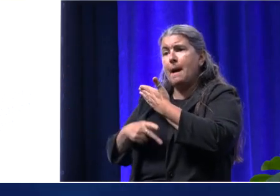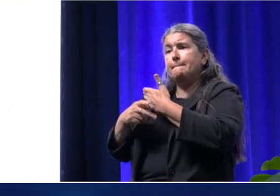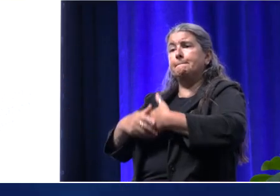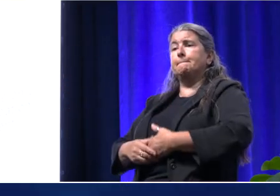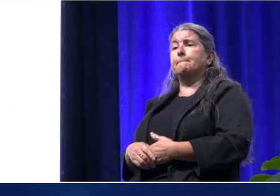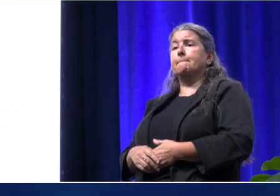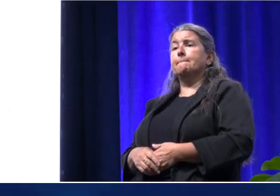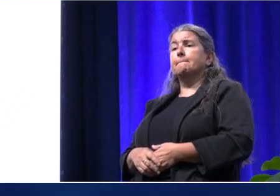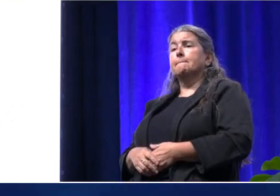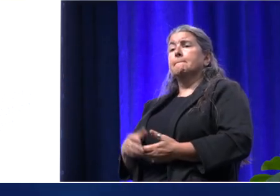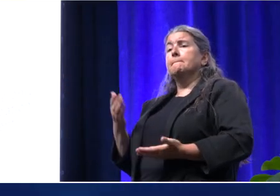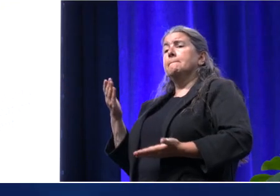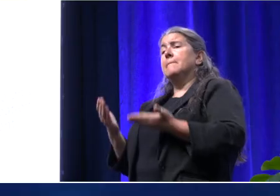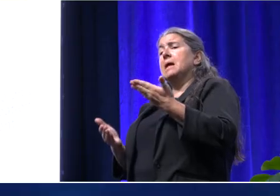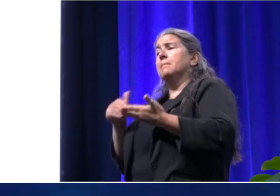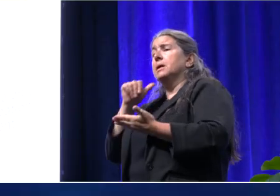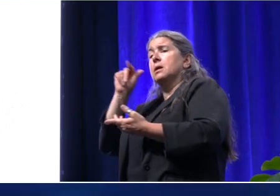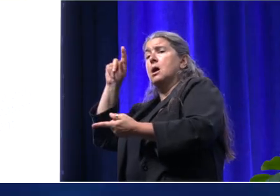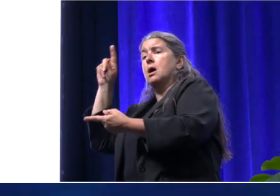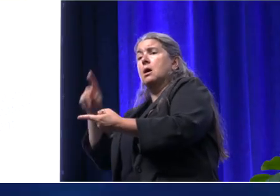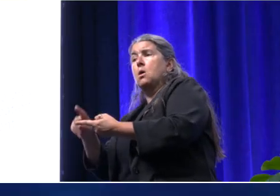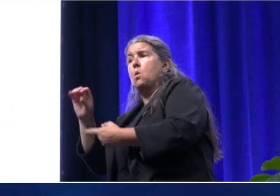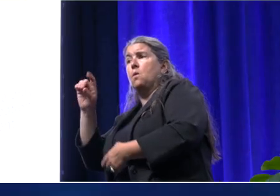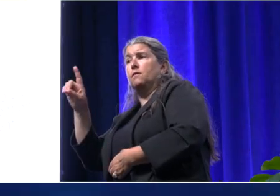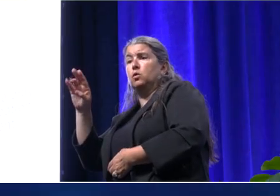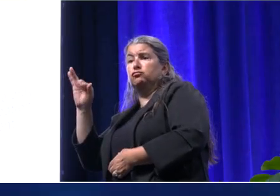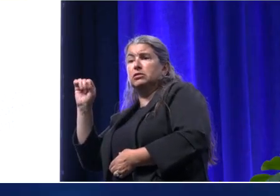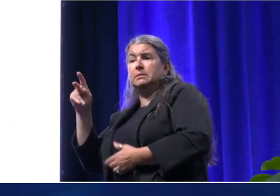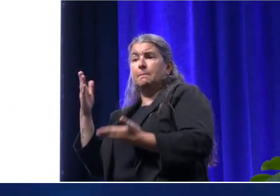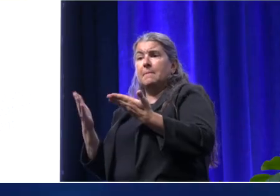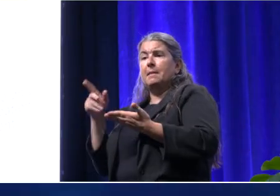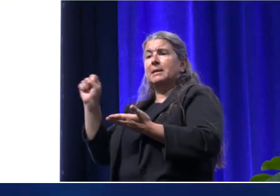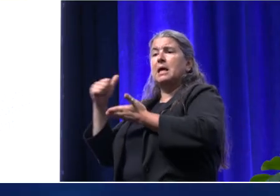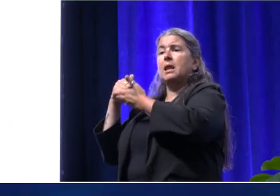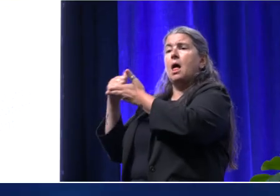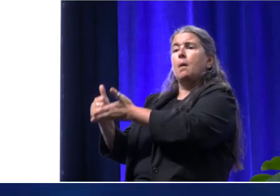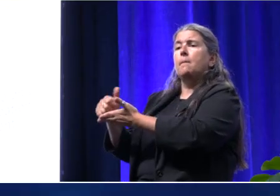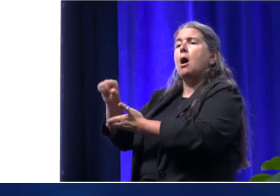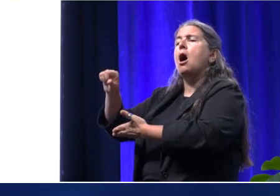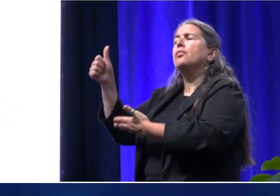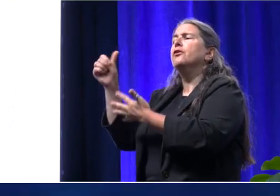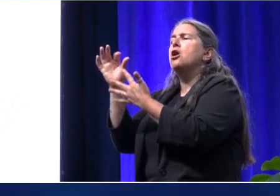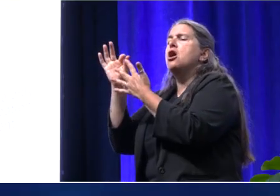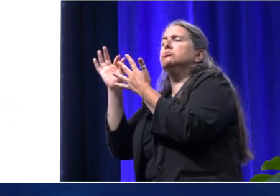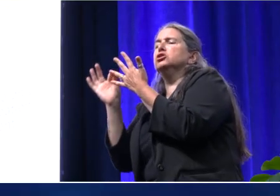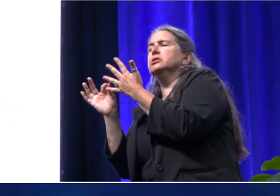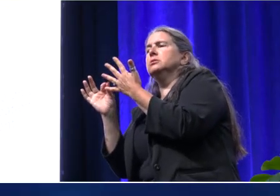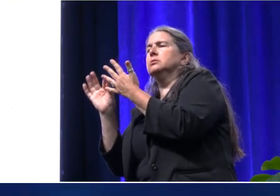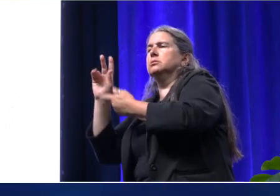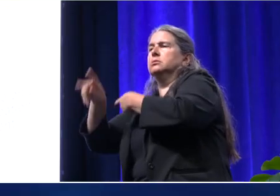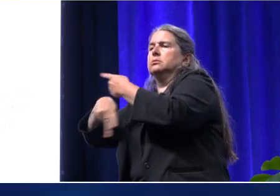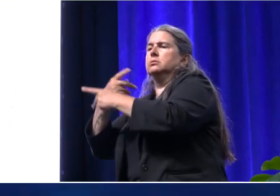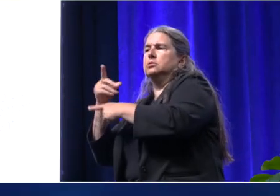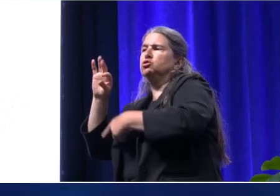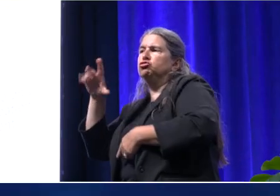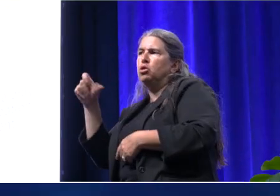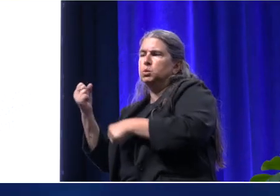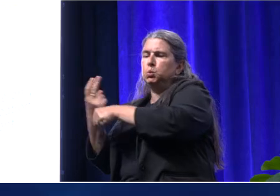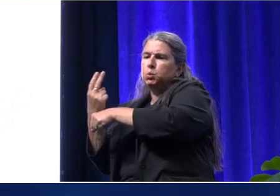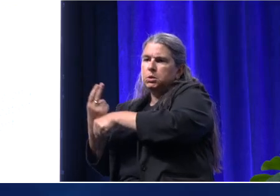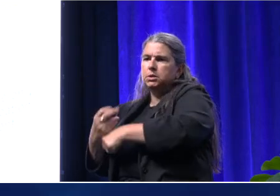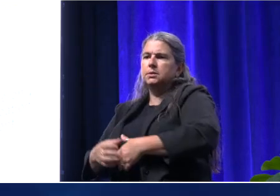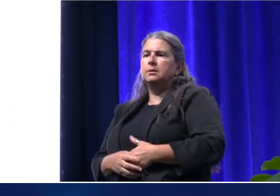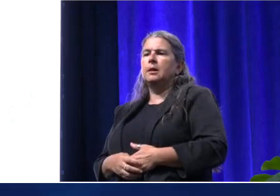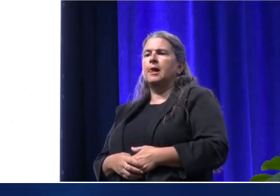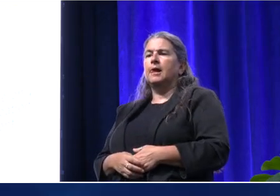reduce overdose risk, they may be able to help in other ways. But these are decisions, and this is information that should be presented to people